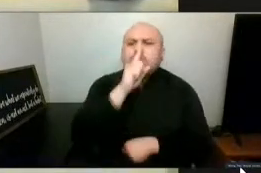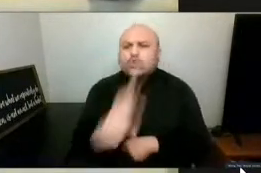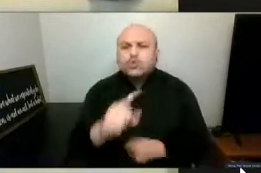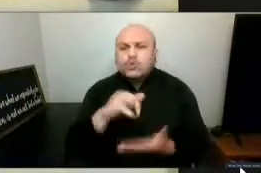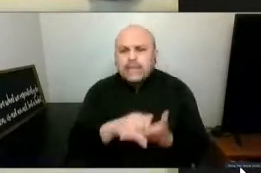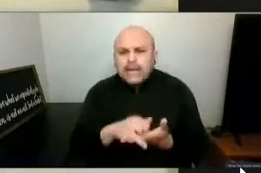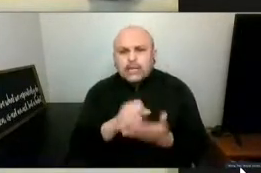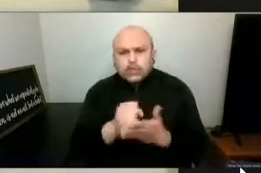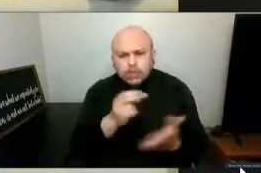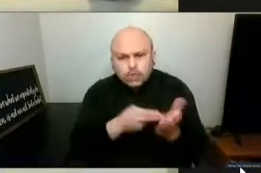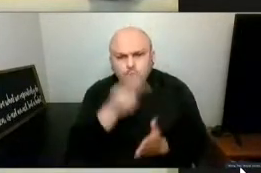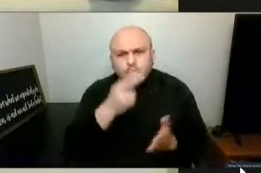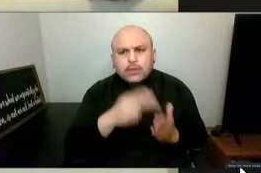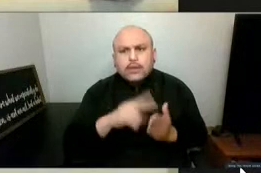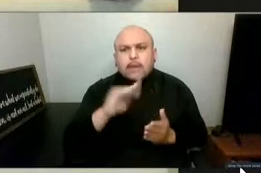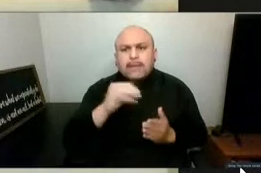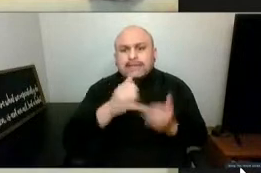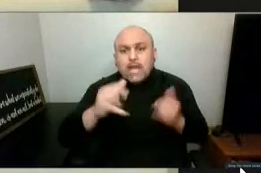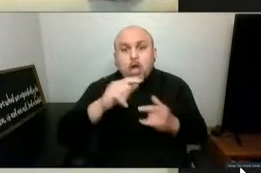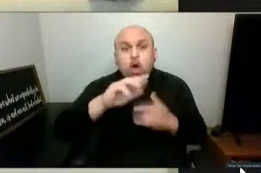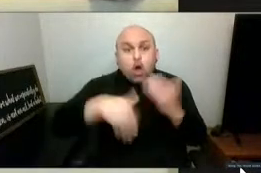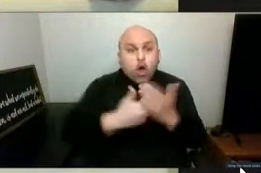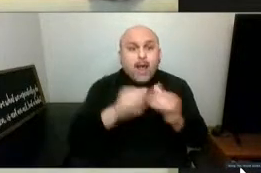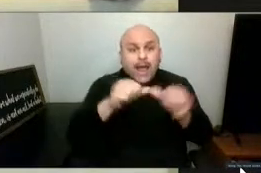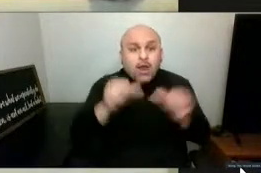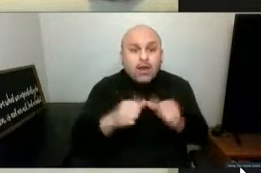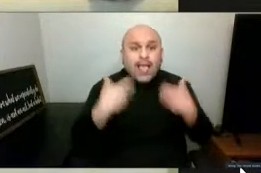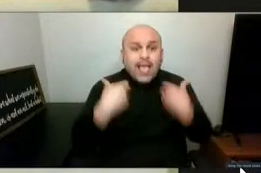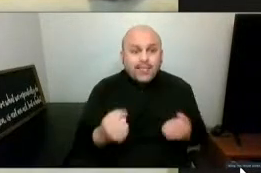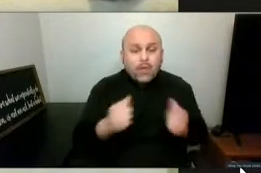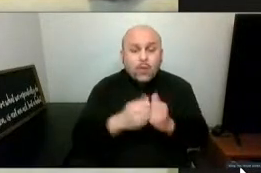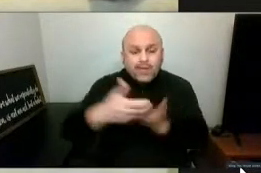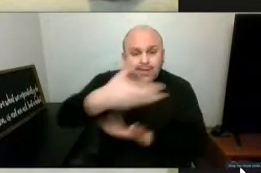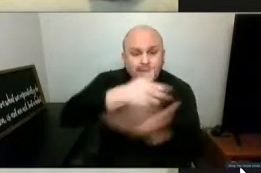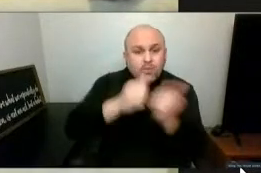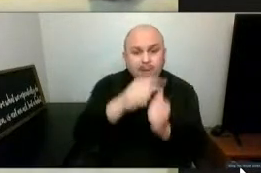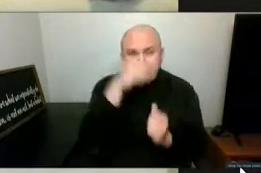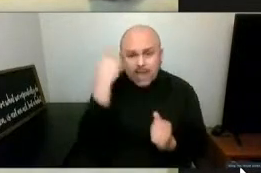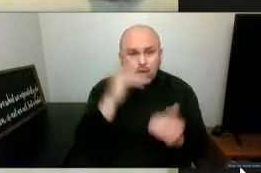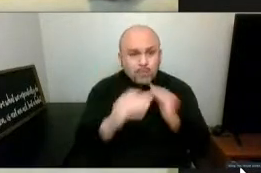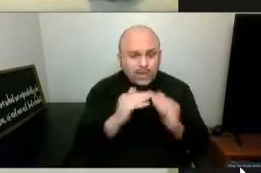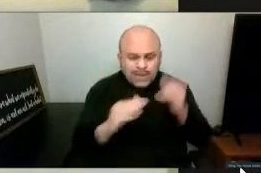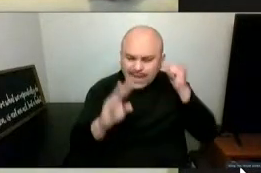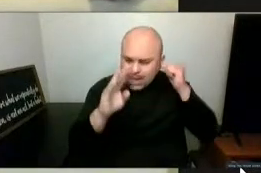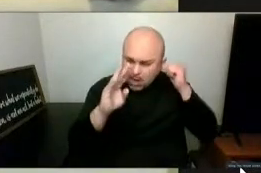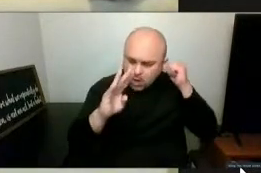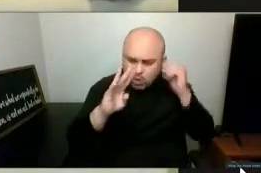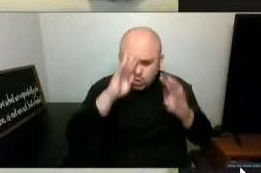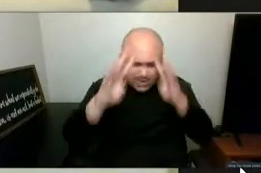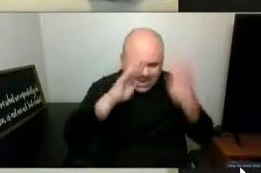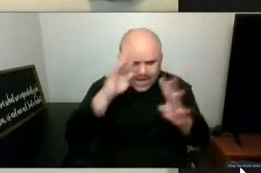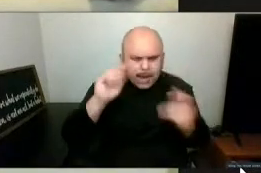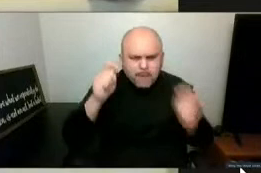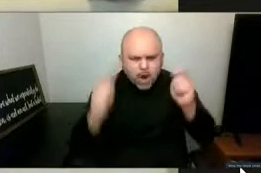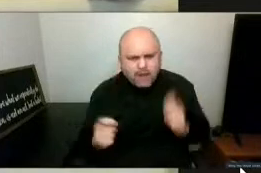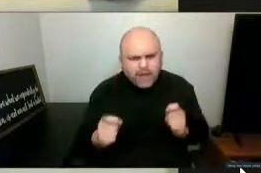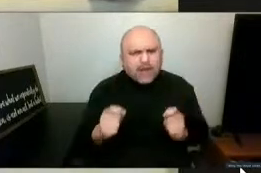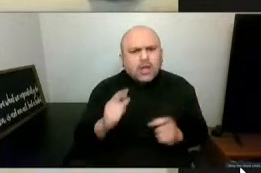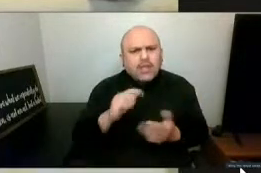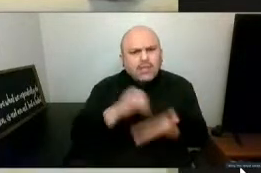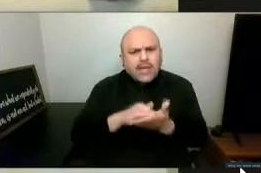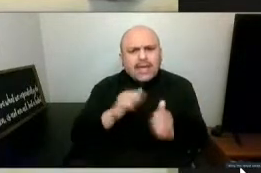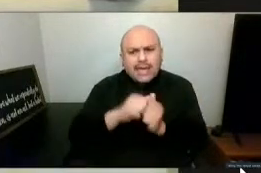for all areas of health when engaging with Black communities. Create a modifier for racism within the DSM, naming it